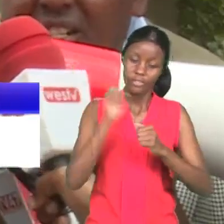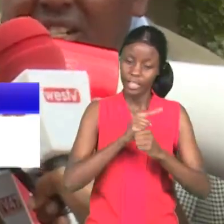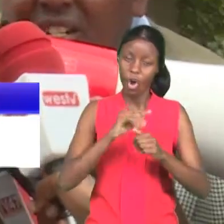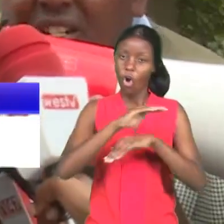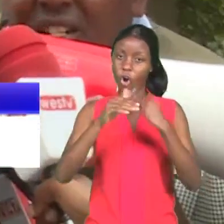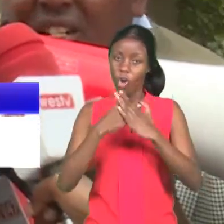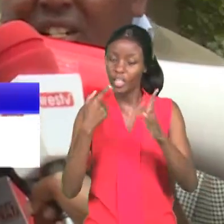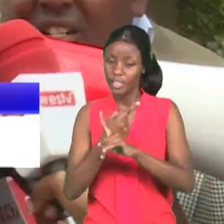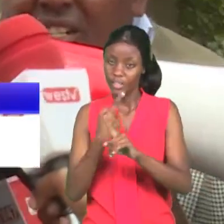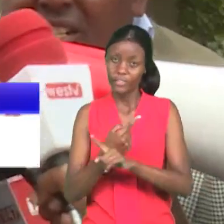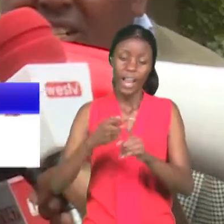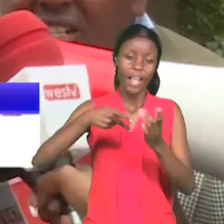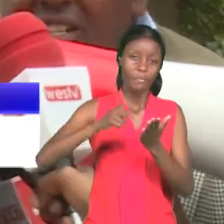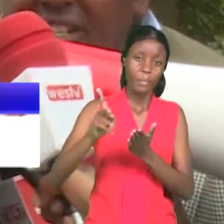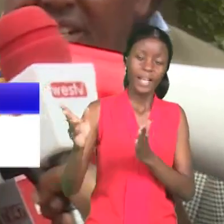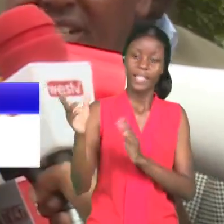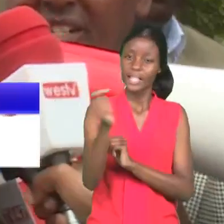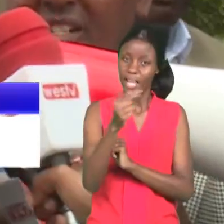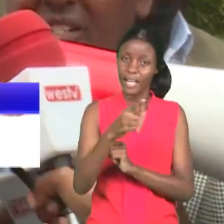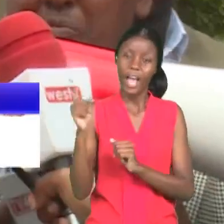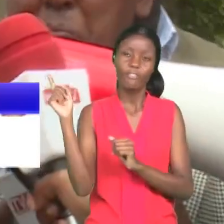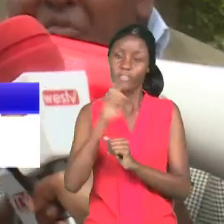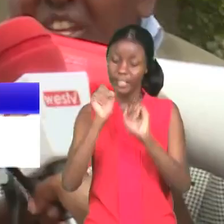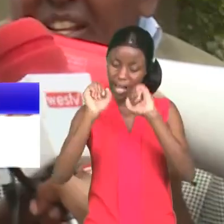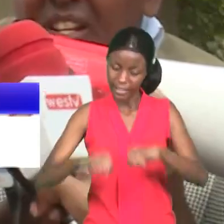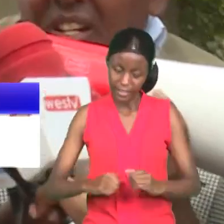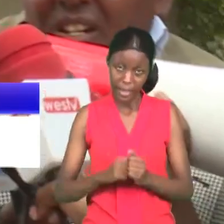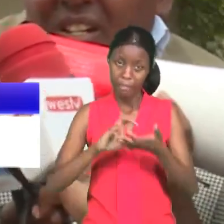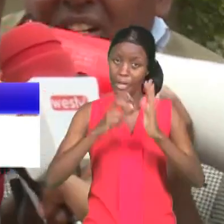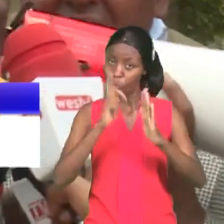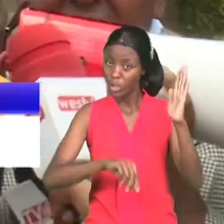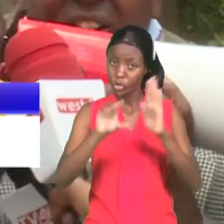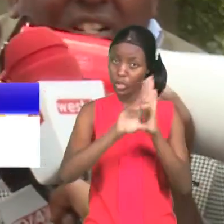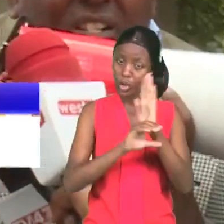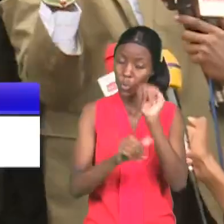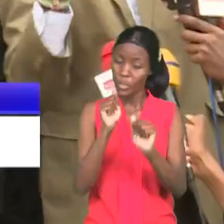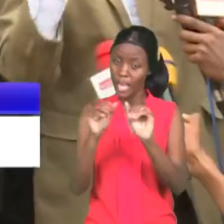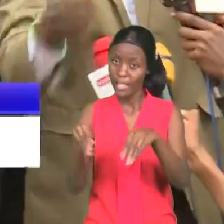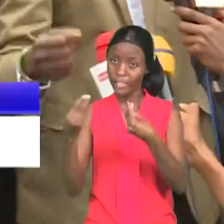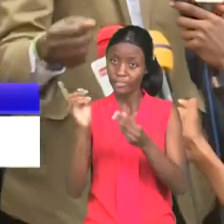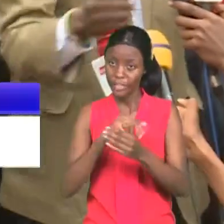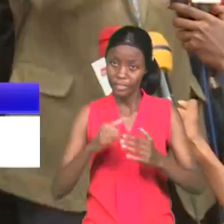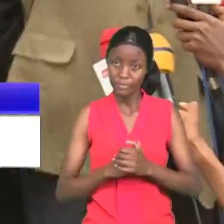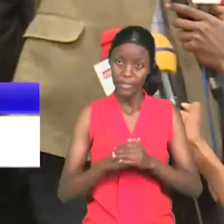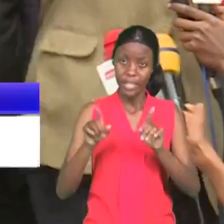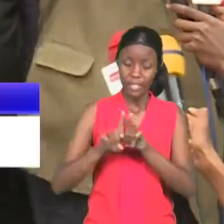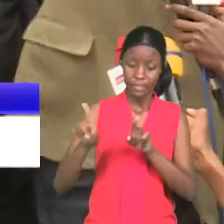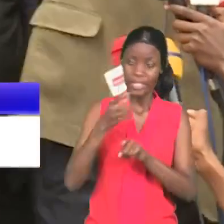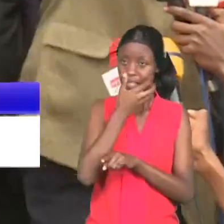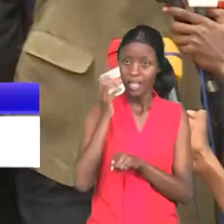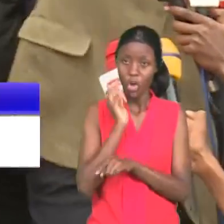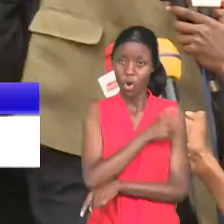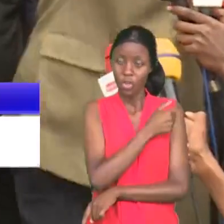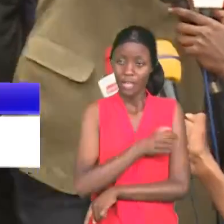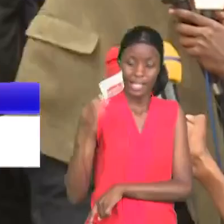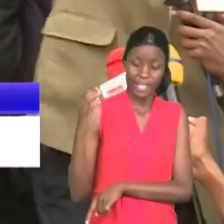on, Salary and Remuneration Commission has agreed on. Because, you know, that's the constitution we gave ourselves. Pius Cheboi, Kenyatta National Hospital Chairman, was of